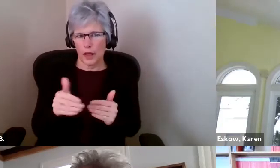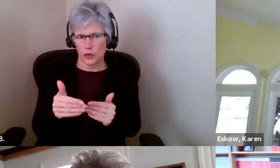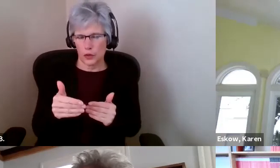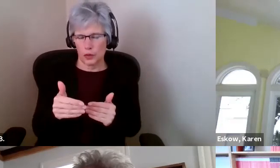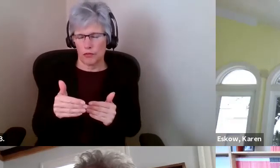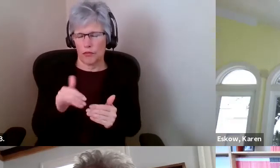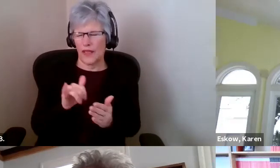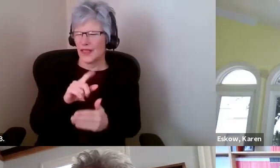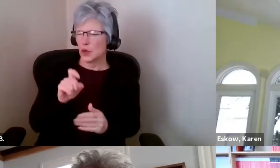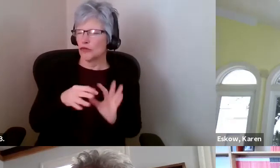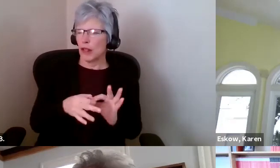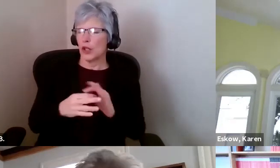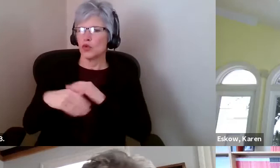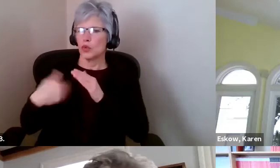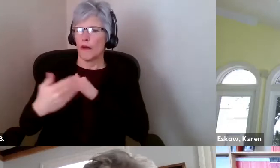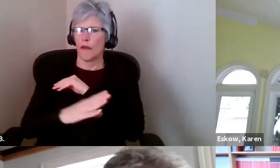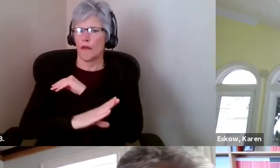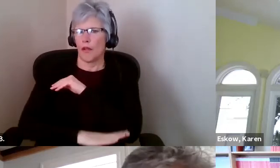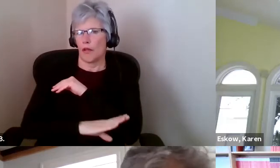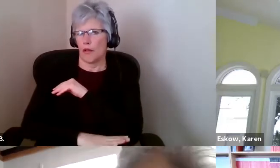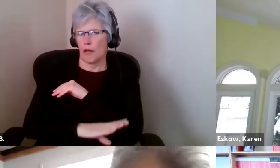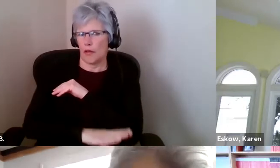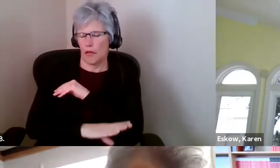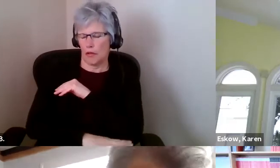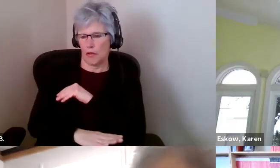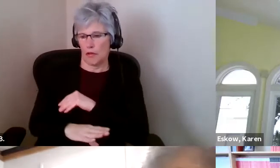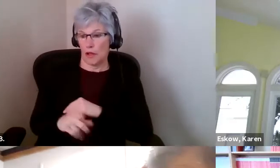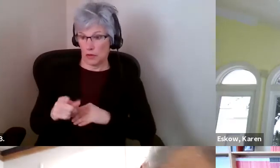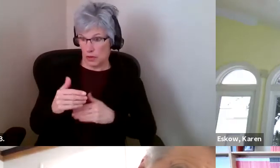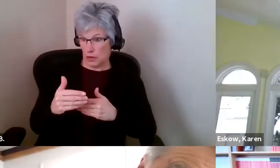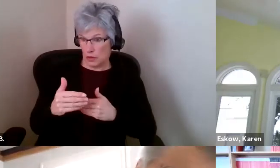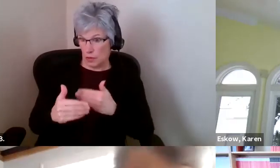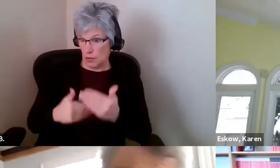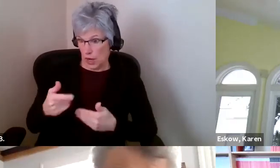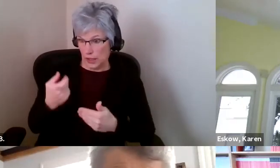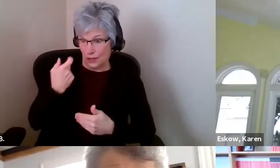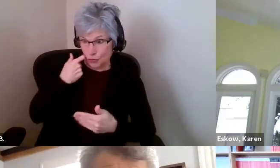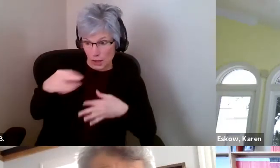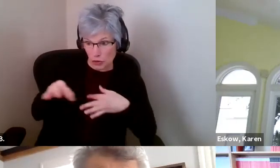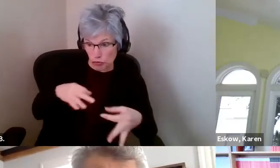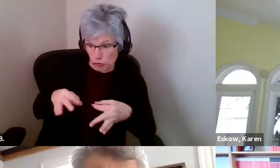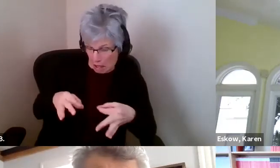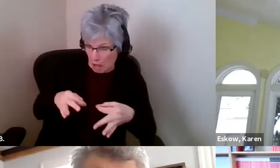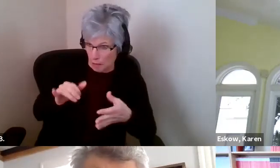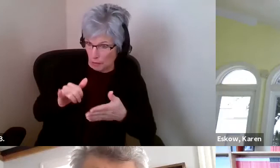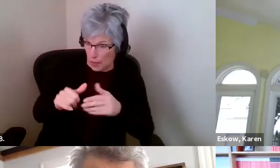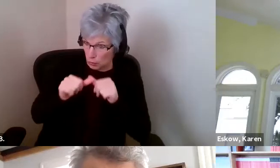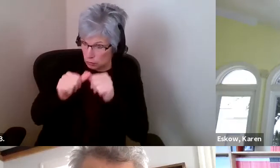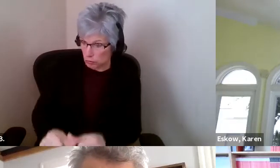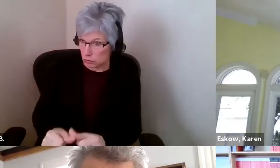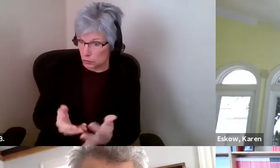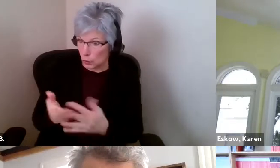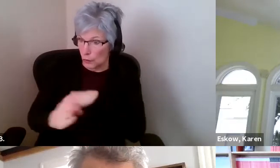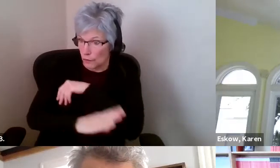fall. And will the process that you described earlier be the same in the fall? And Teresa is going to answer